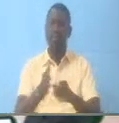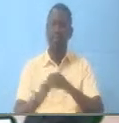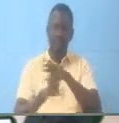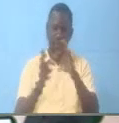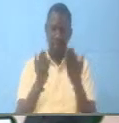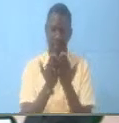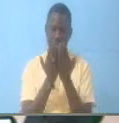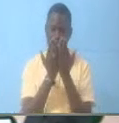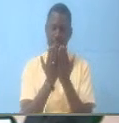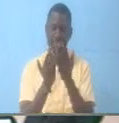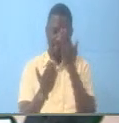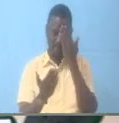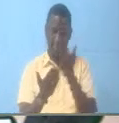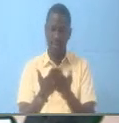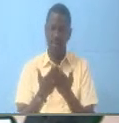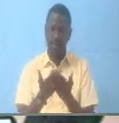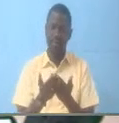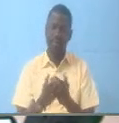Thank you, Chair.